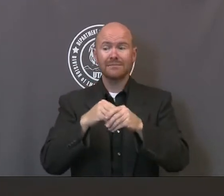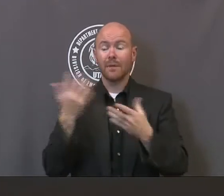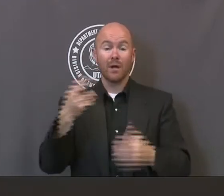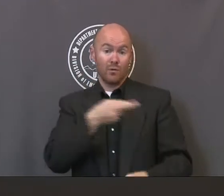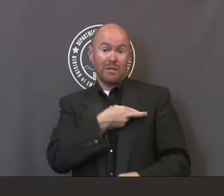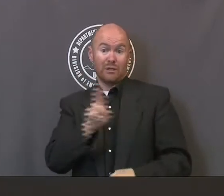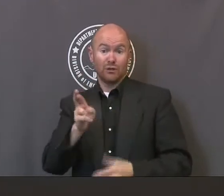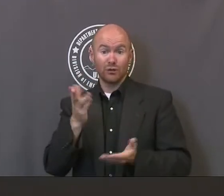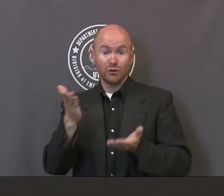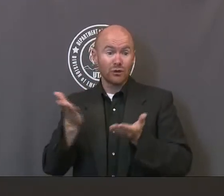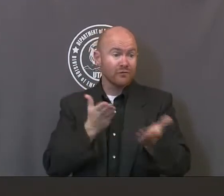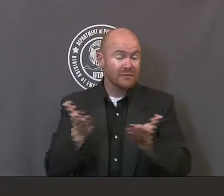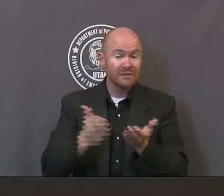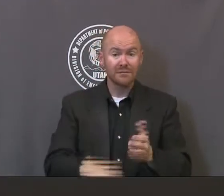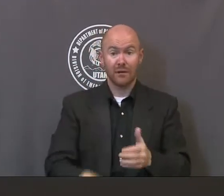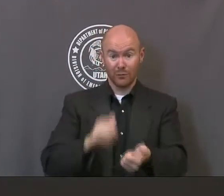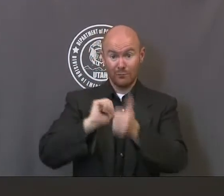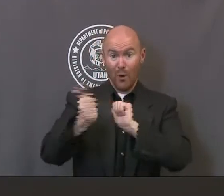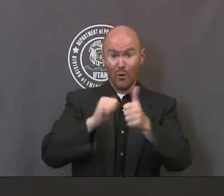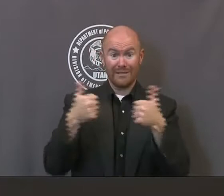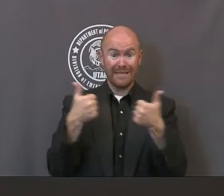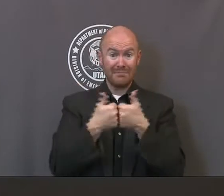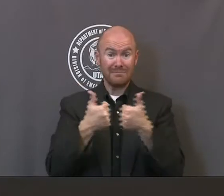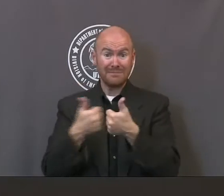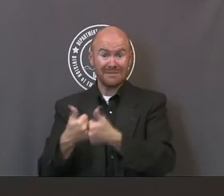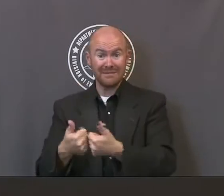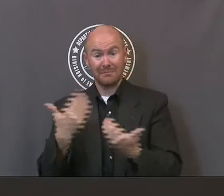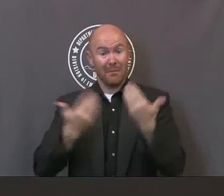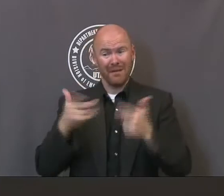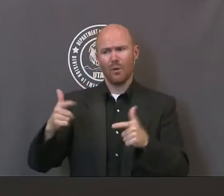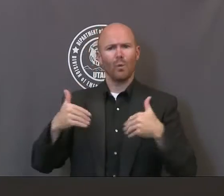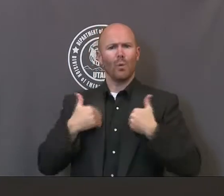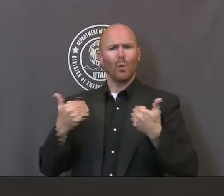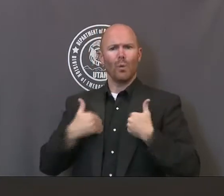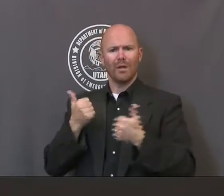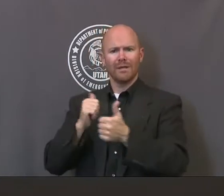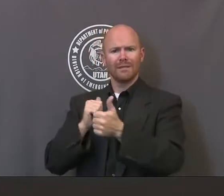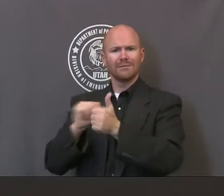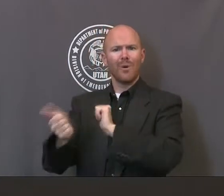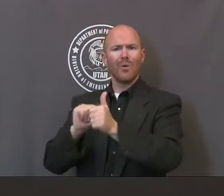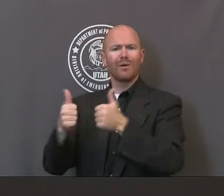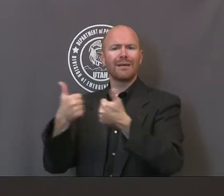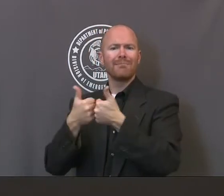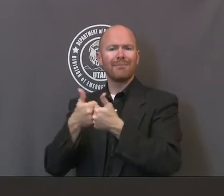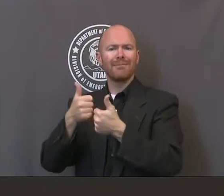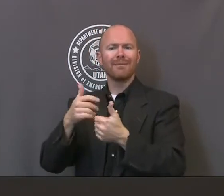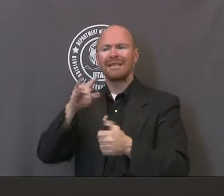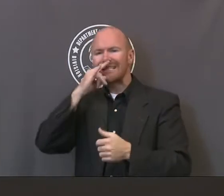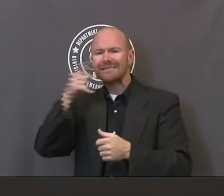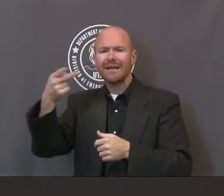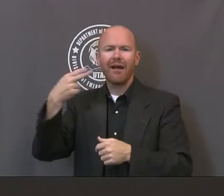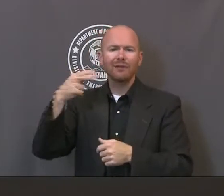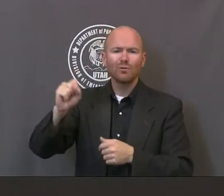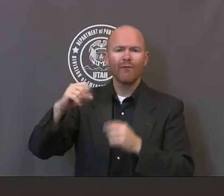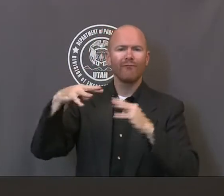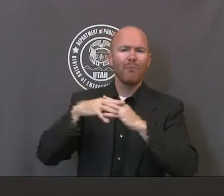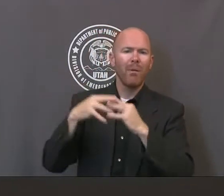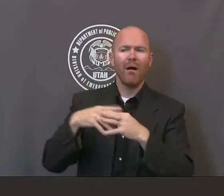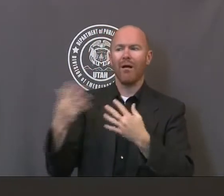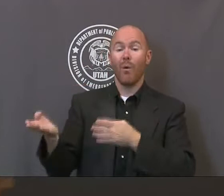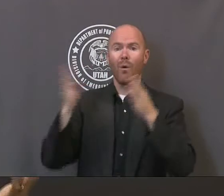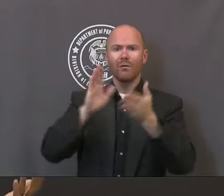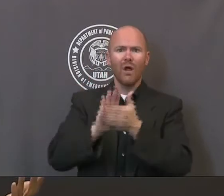services, sporting events, whether those sporting events are youth, collegiate, or professional. These events can be held in